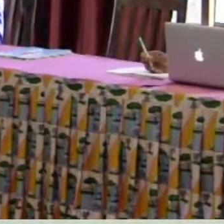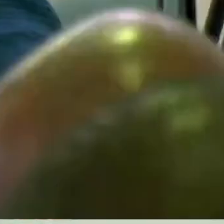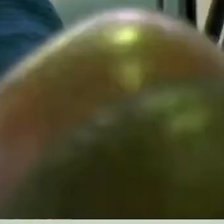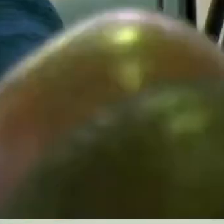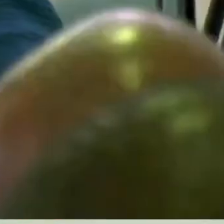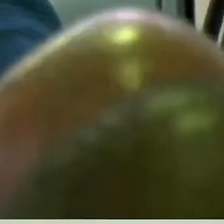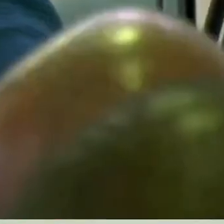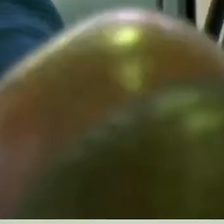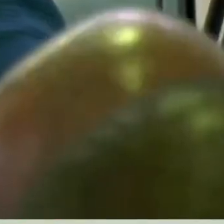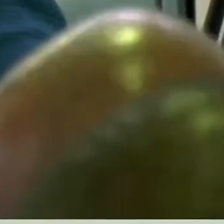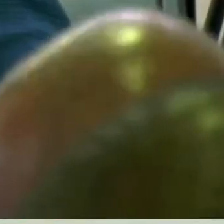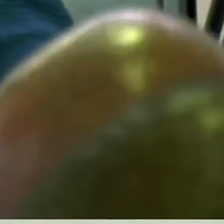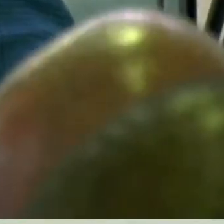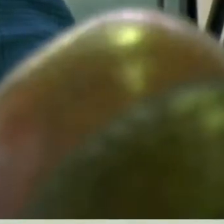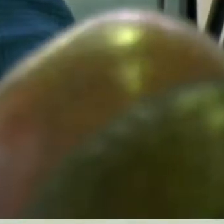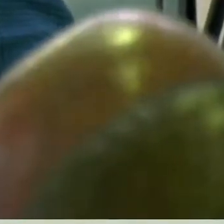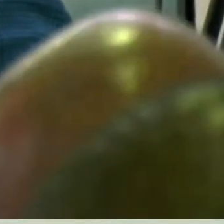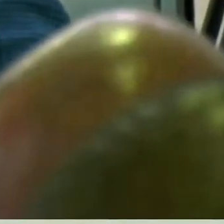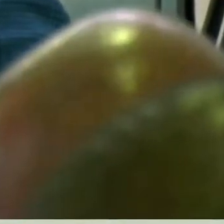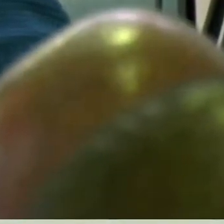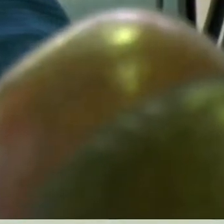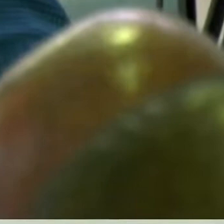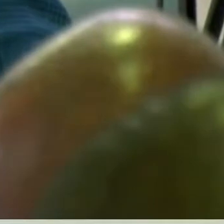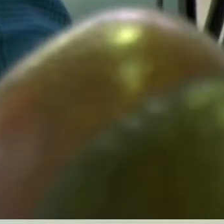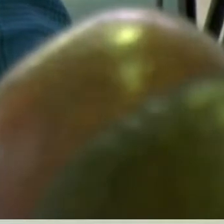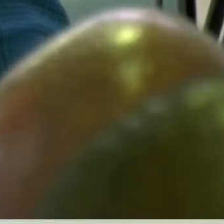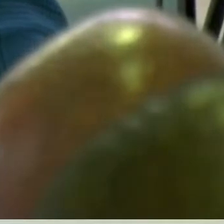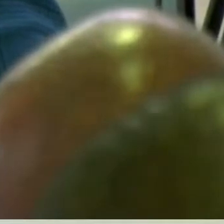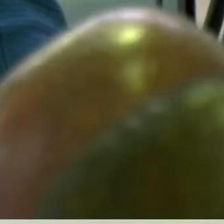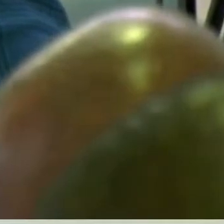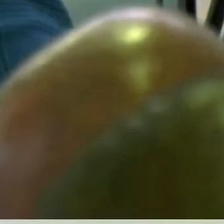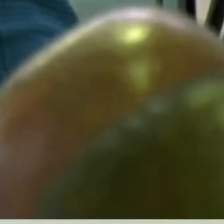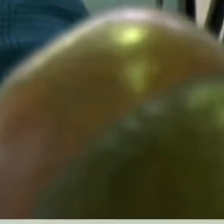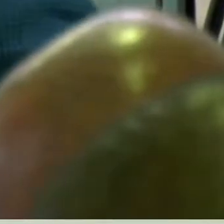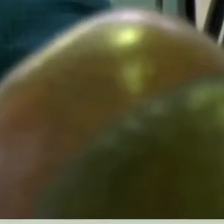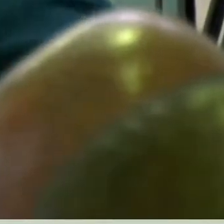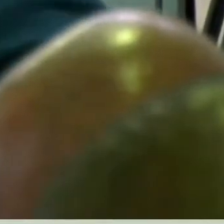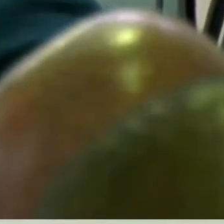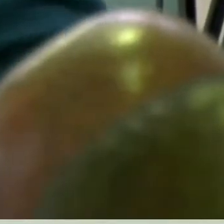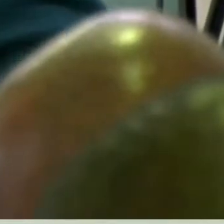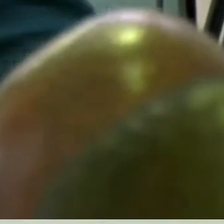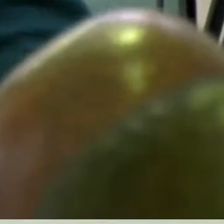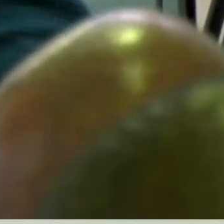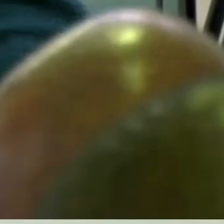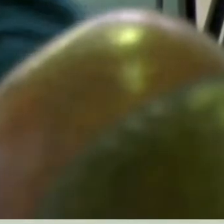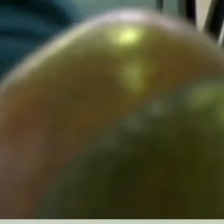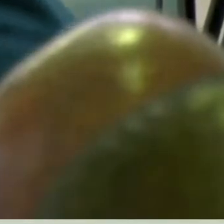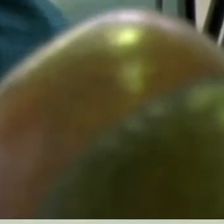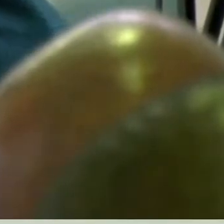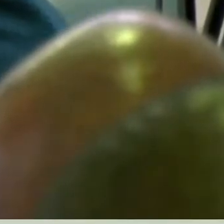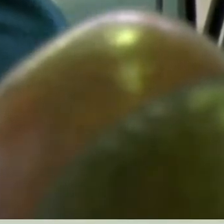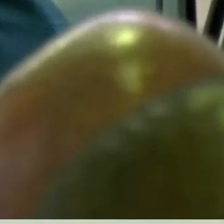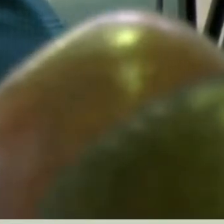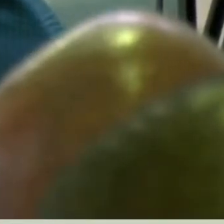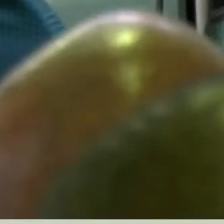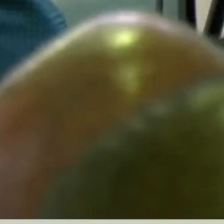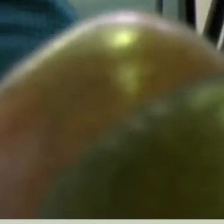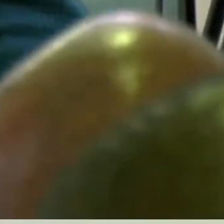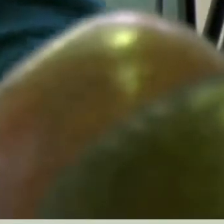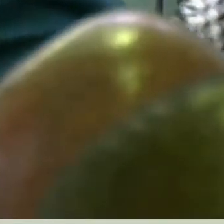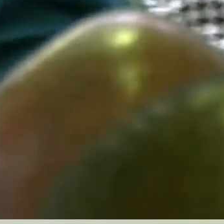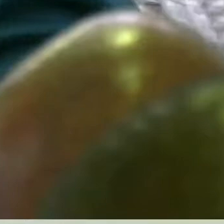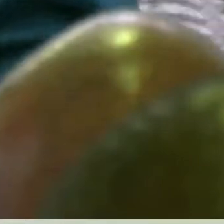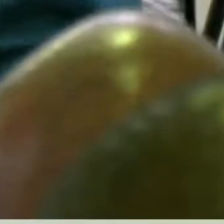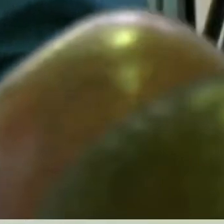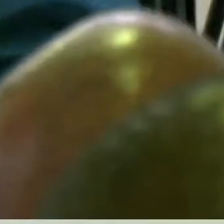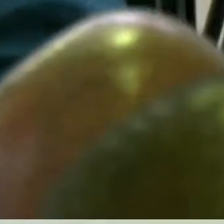Dr. Aura has kept time, so Anastasia, there is a little pressure.